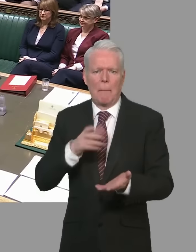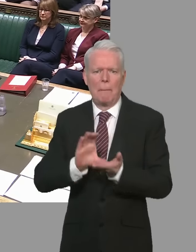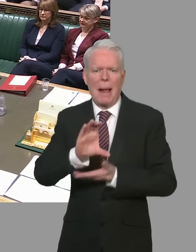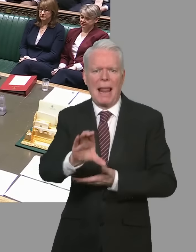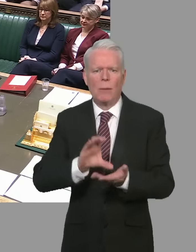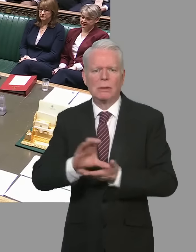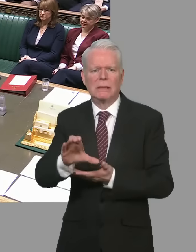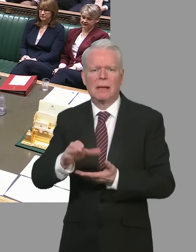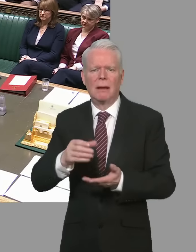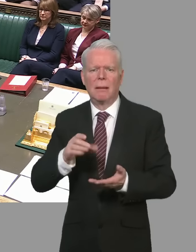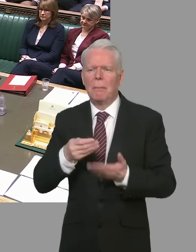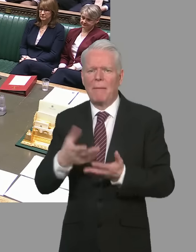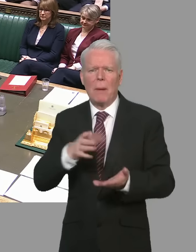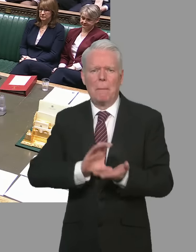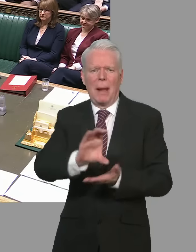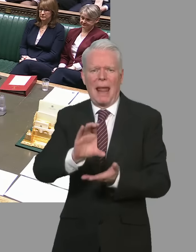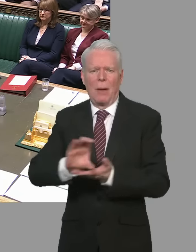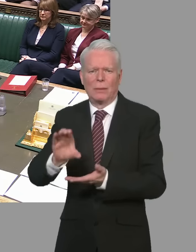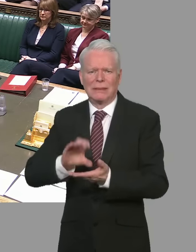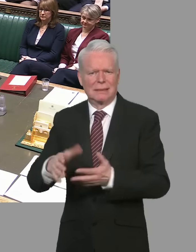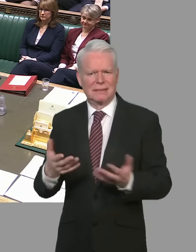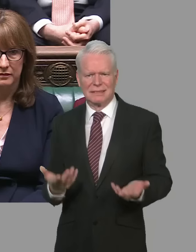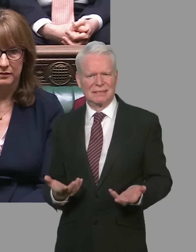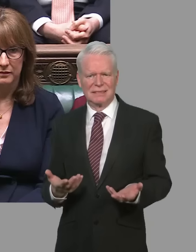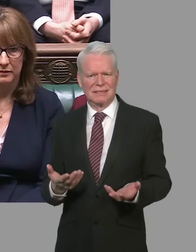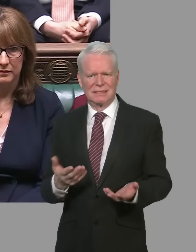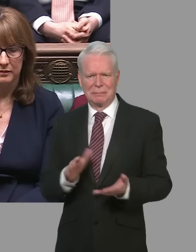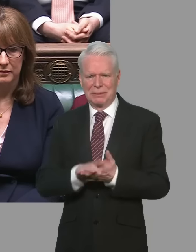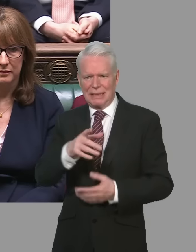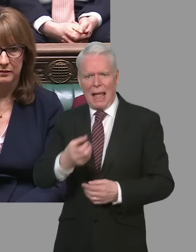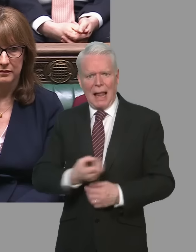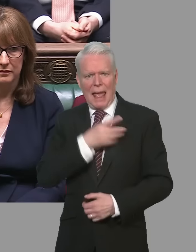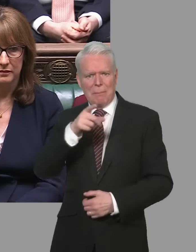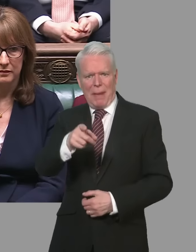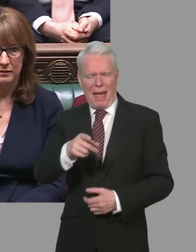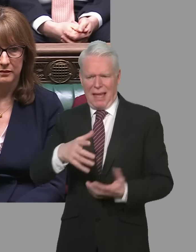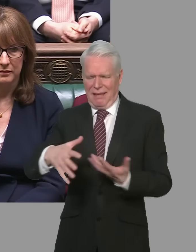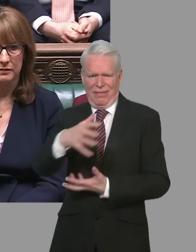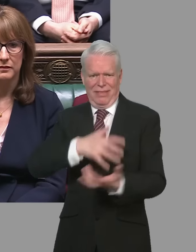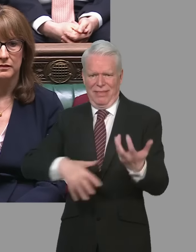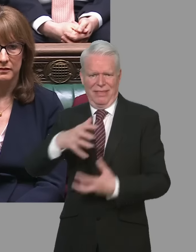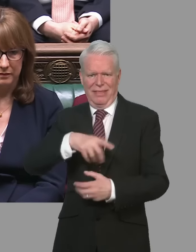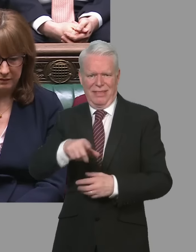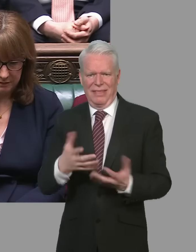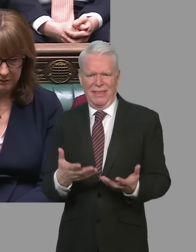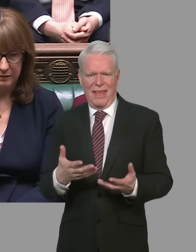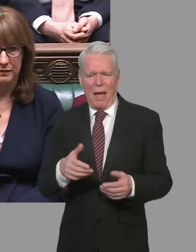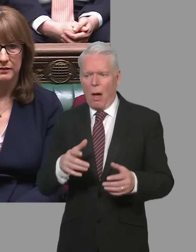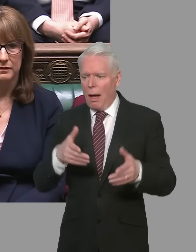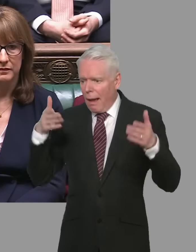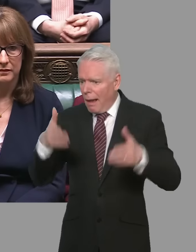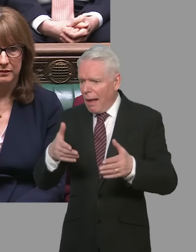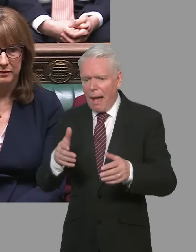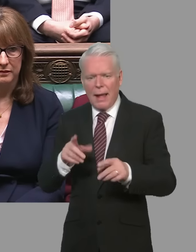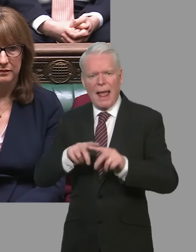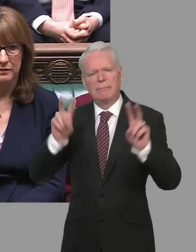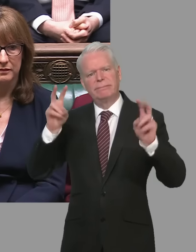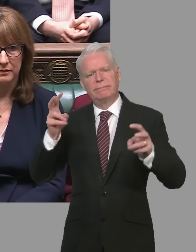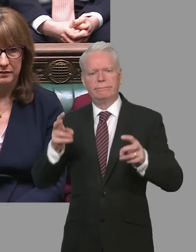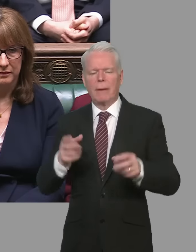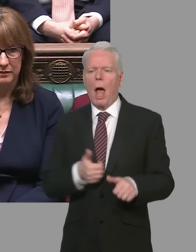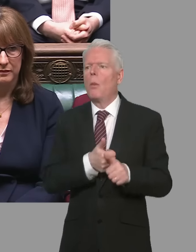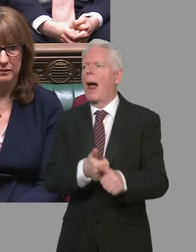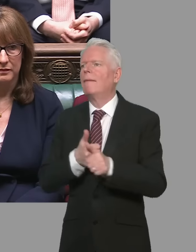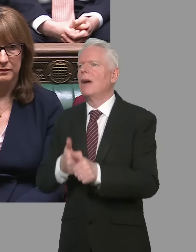Mr. Speaker, the spike... they're the ones that double spend on welfare, Mr. Speaker. They're the ones with a